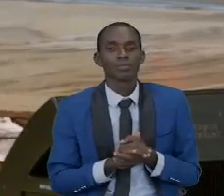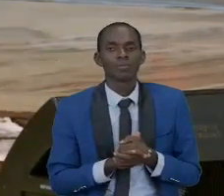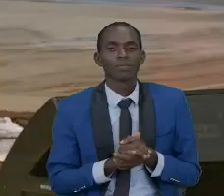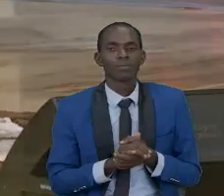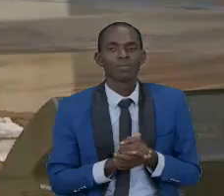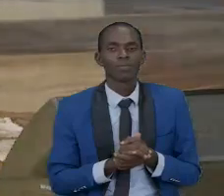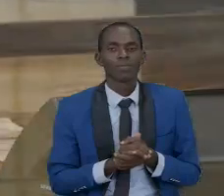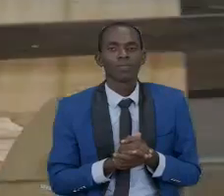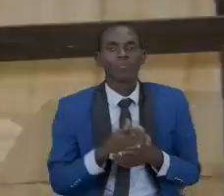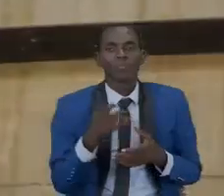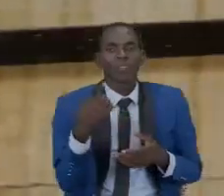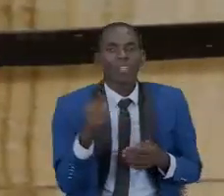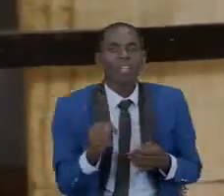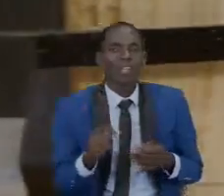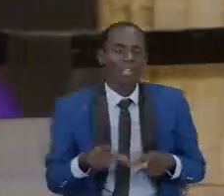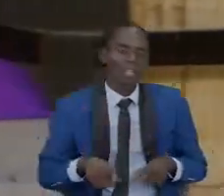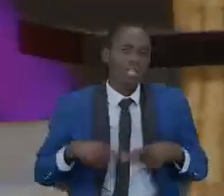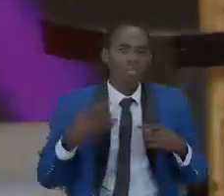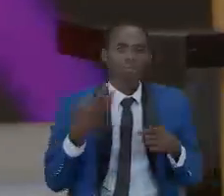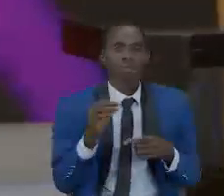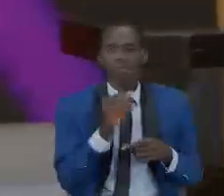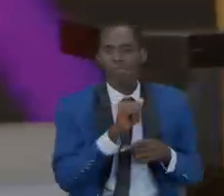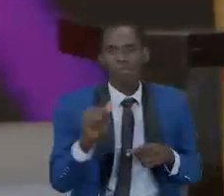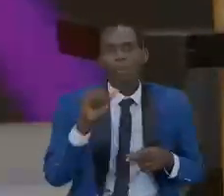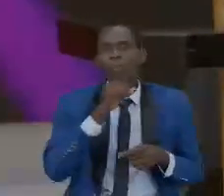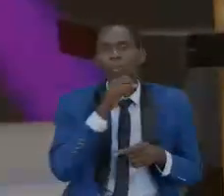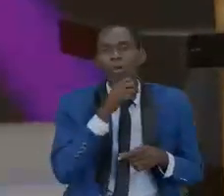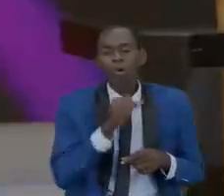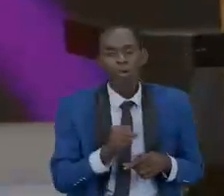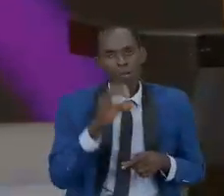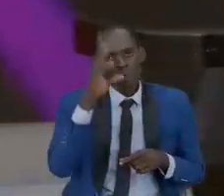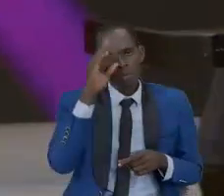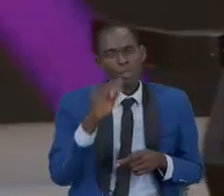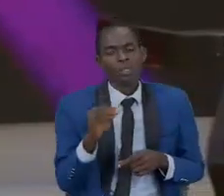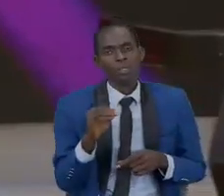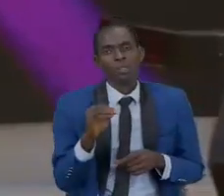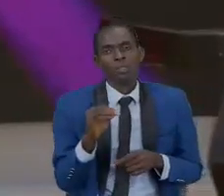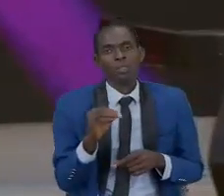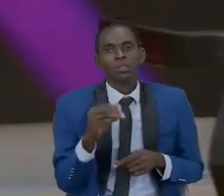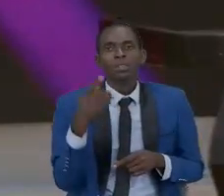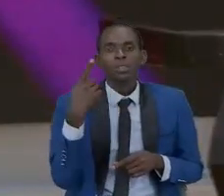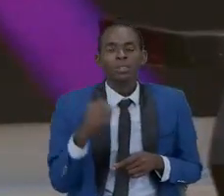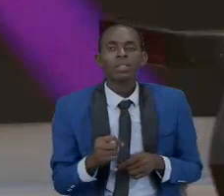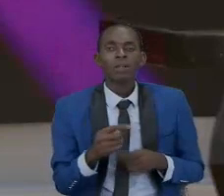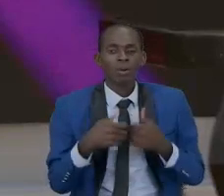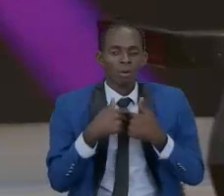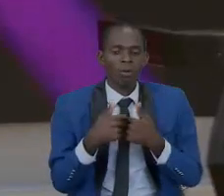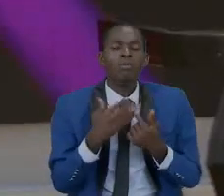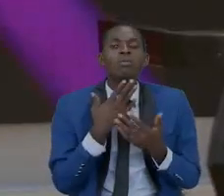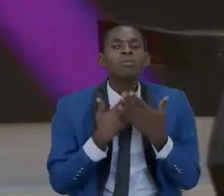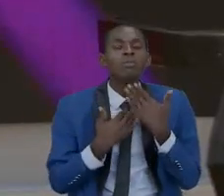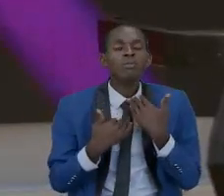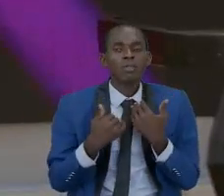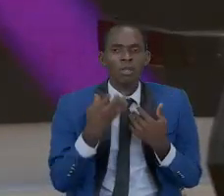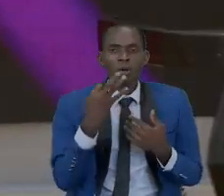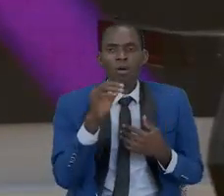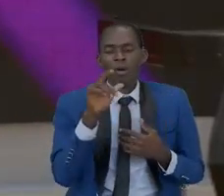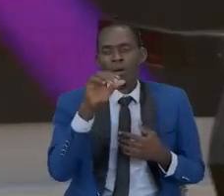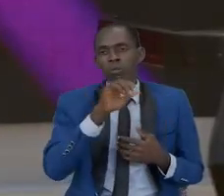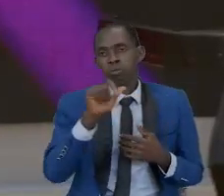the life of the old man the Lost of the old man the anger of The Old Man